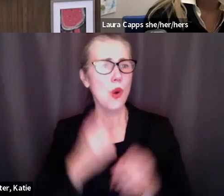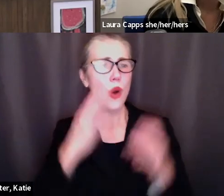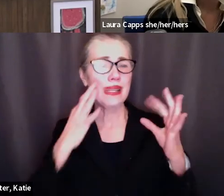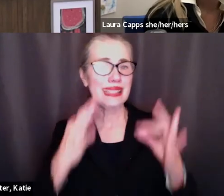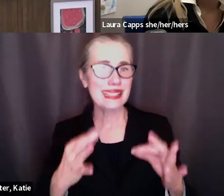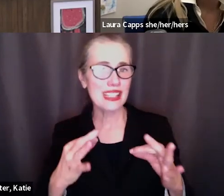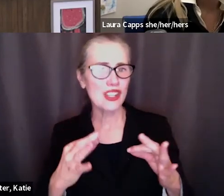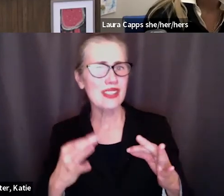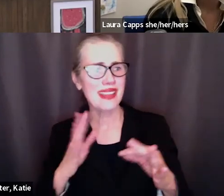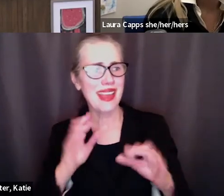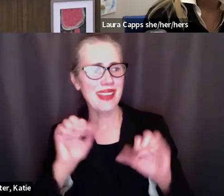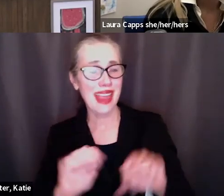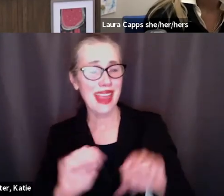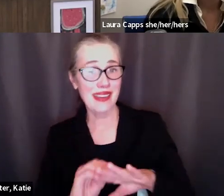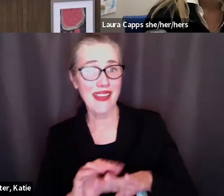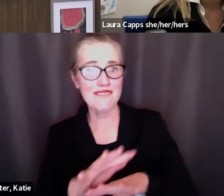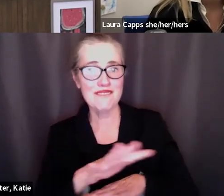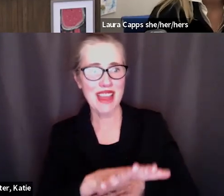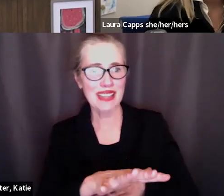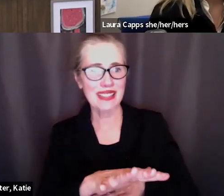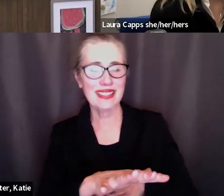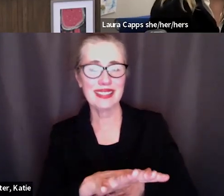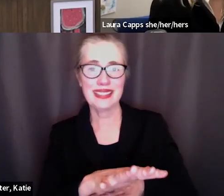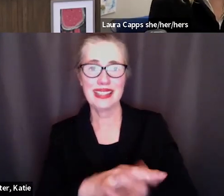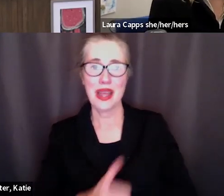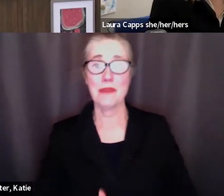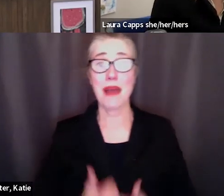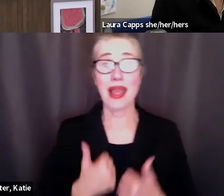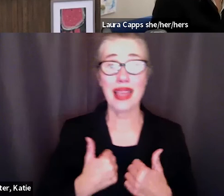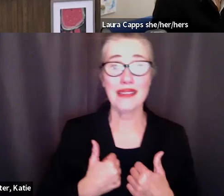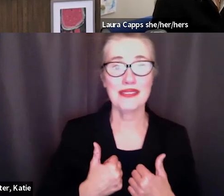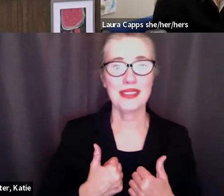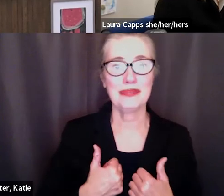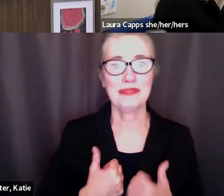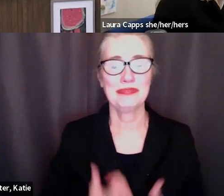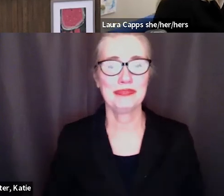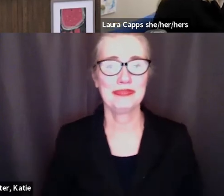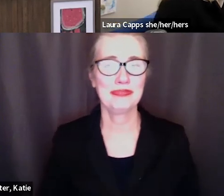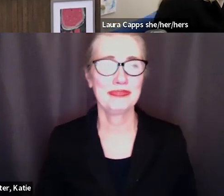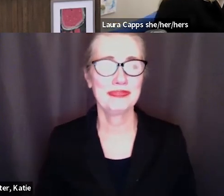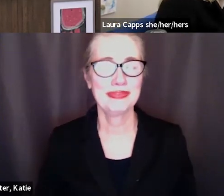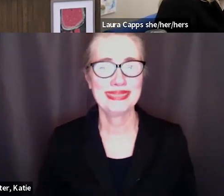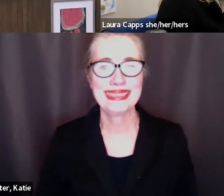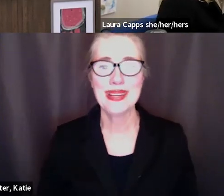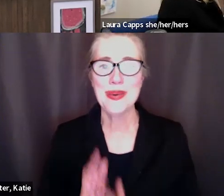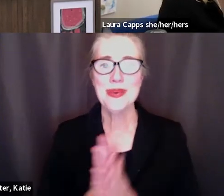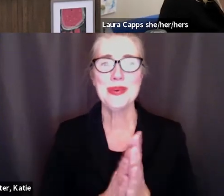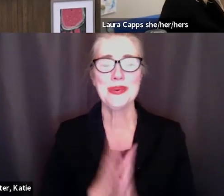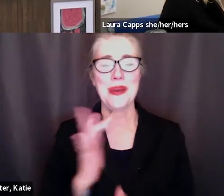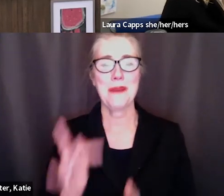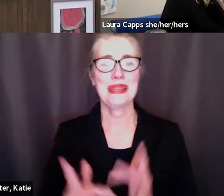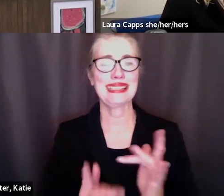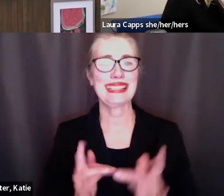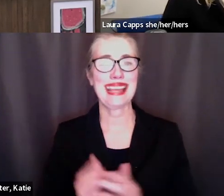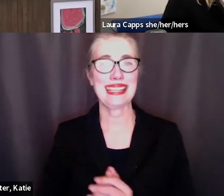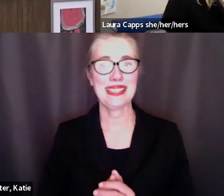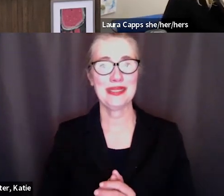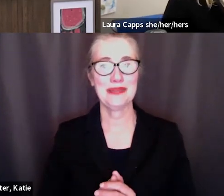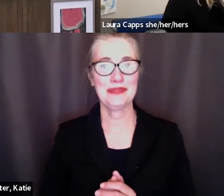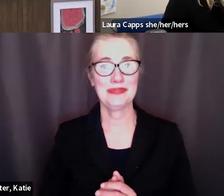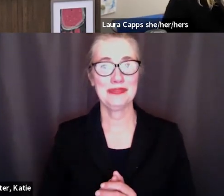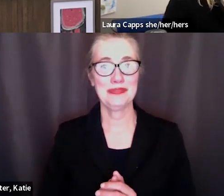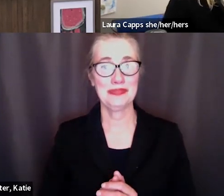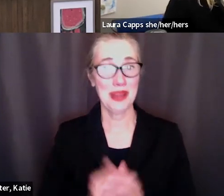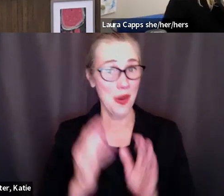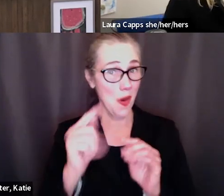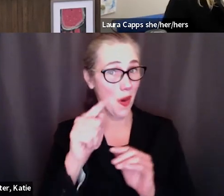affect yeah that affects my life so i'm super excited for this i hope you guys are too if you have any